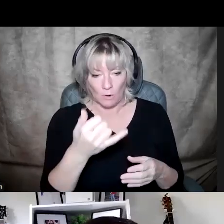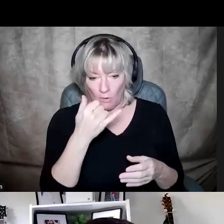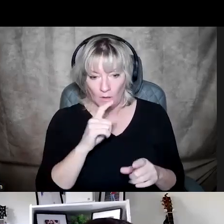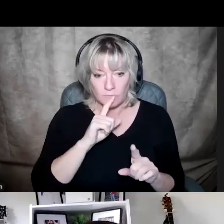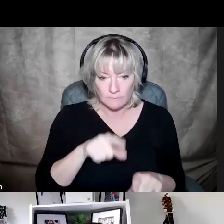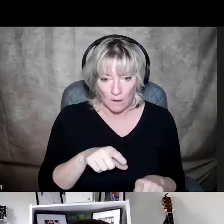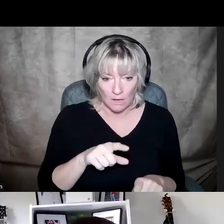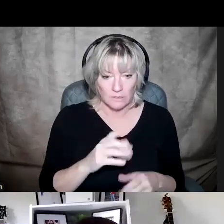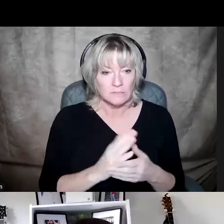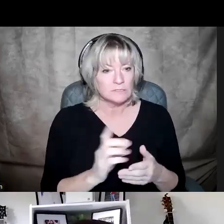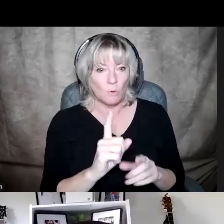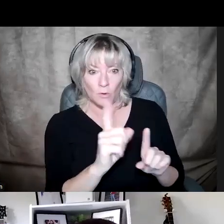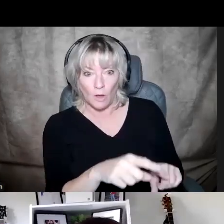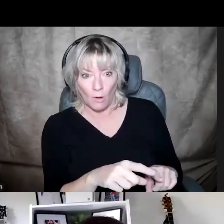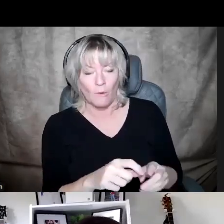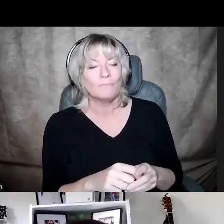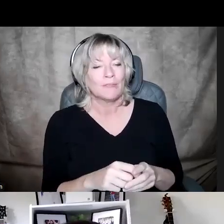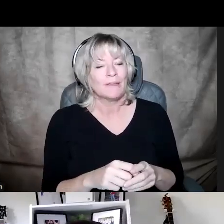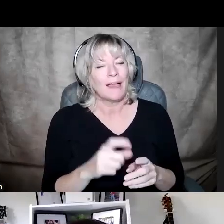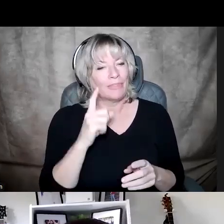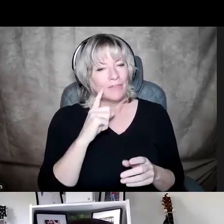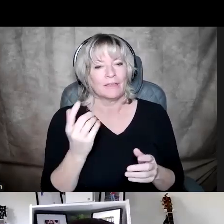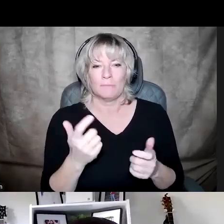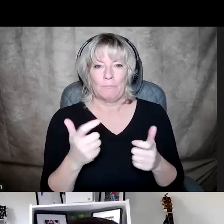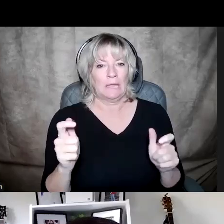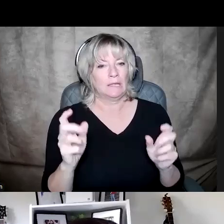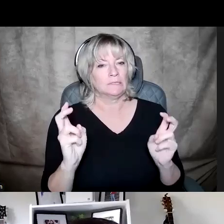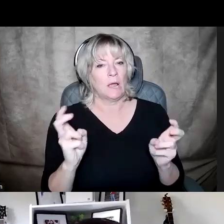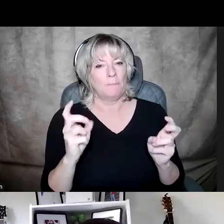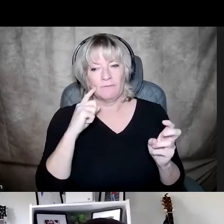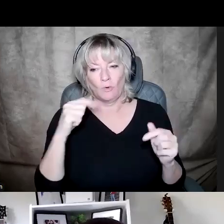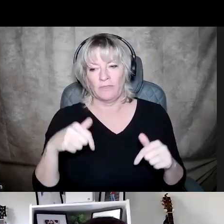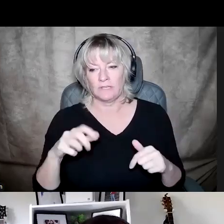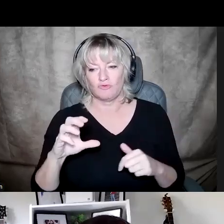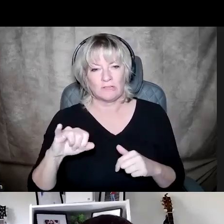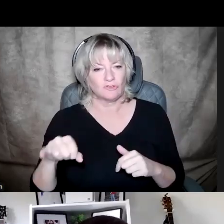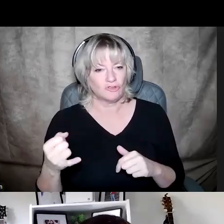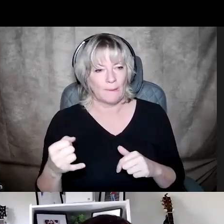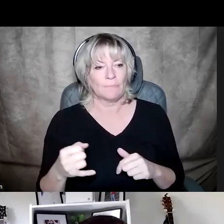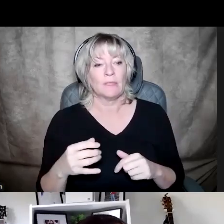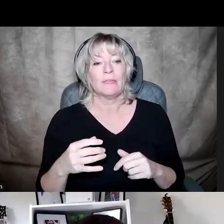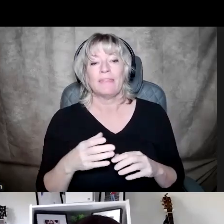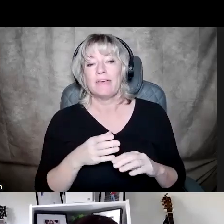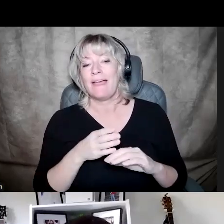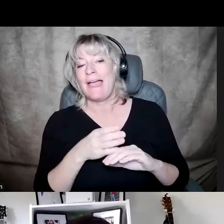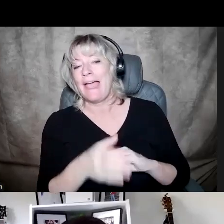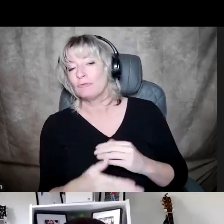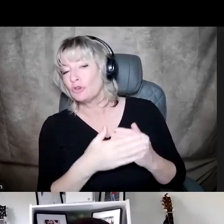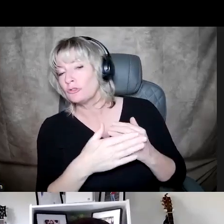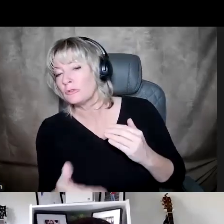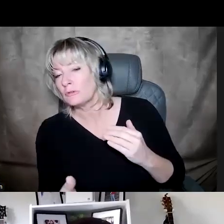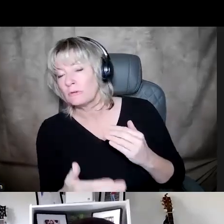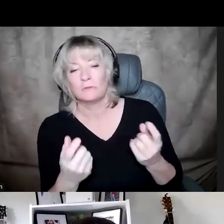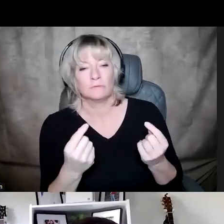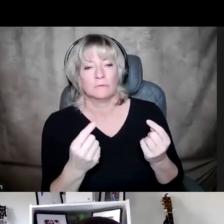go. Increasingly, I think, and again, this has been a big topic in this sort of crisis jam, is that piece afterwards, that someone to support